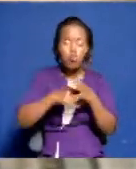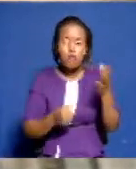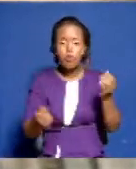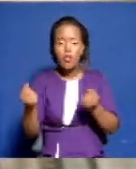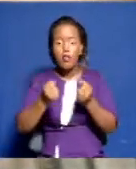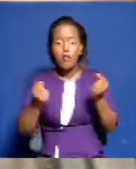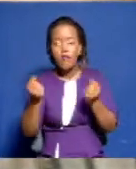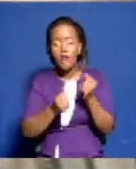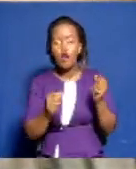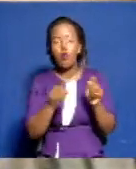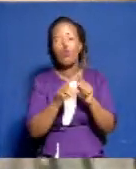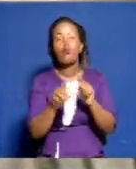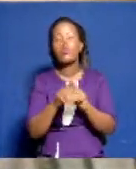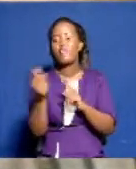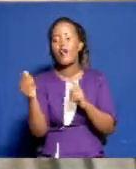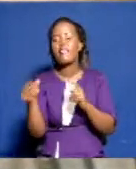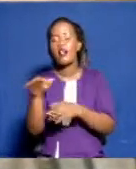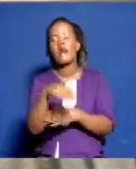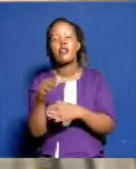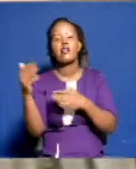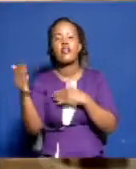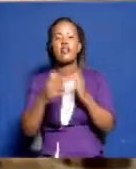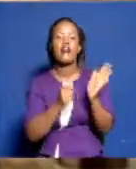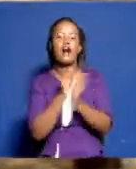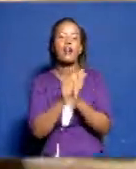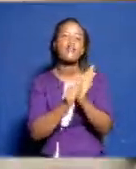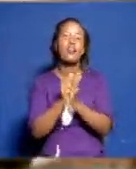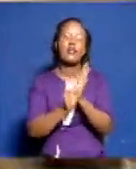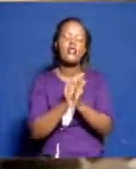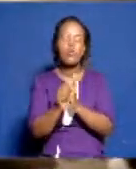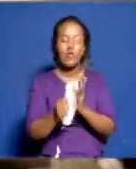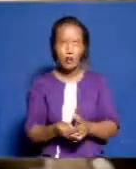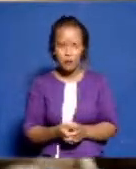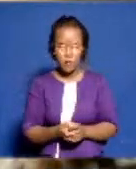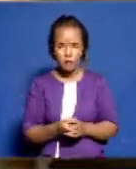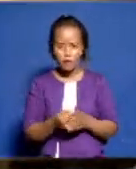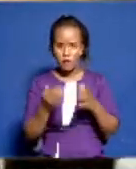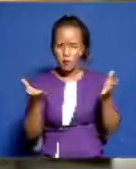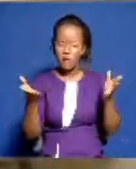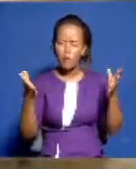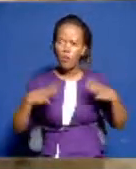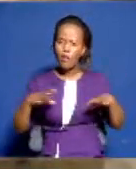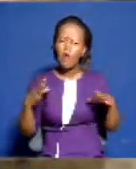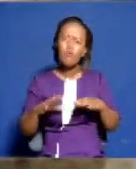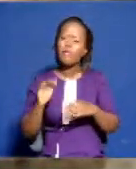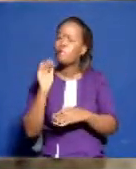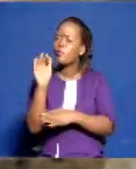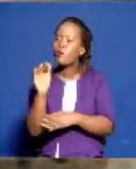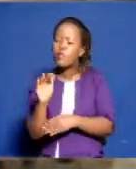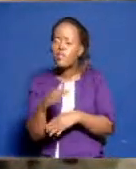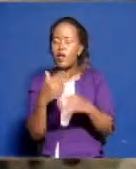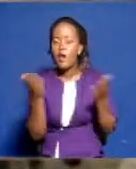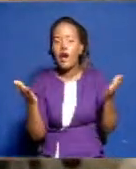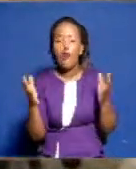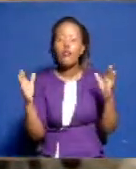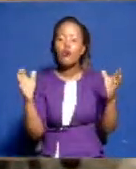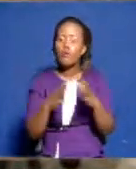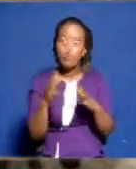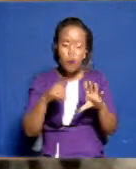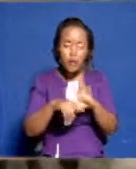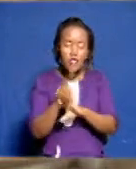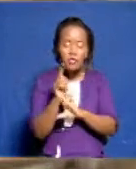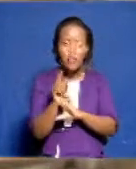wengine ikapatikana pale kwa reli pale ukienda pale Portland. The farmers now question how the assailants managed to load their livestock